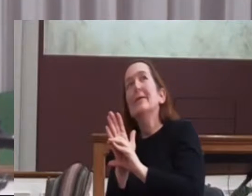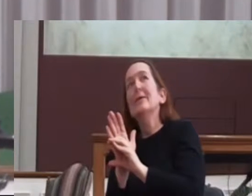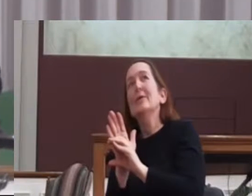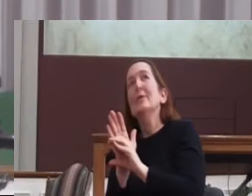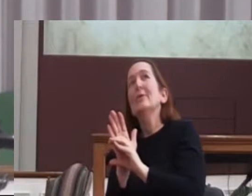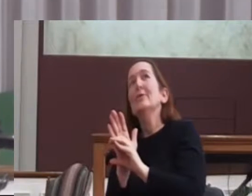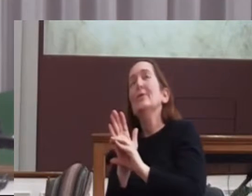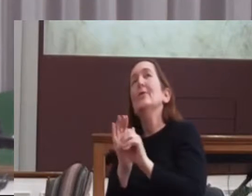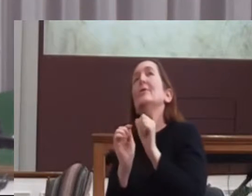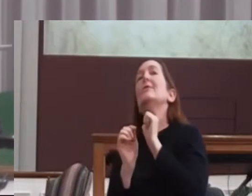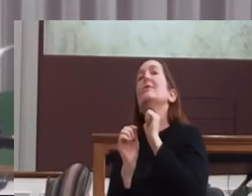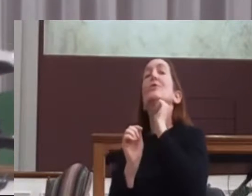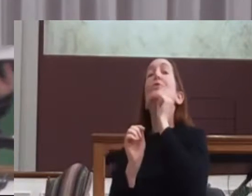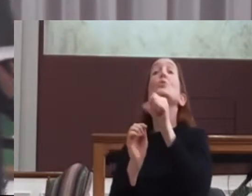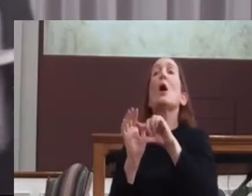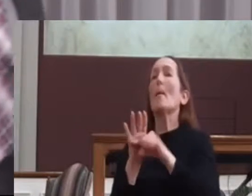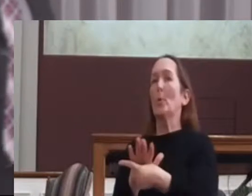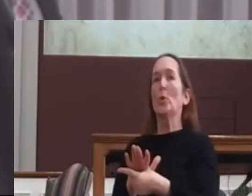What?